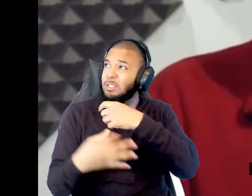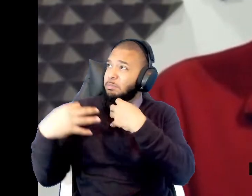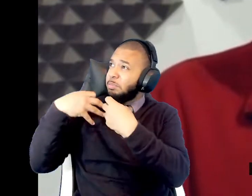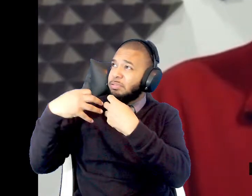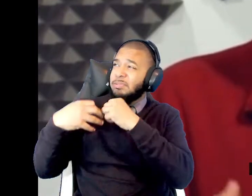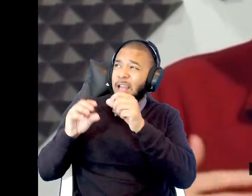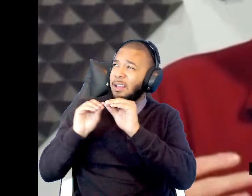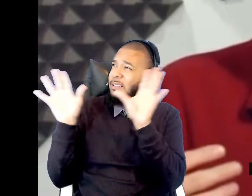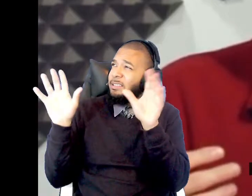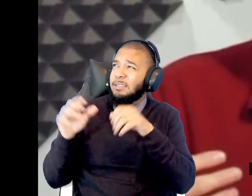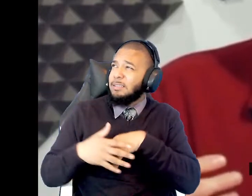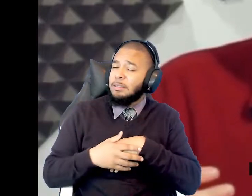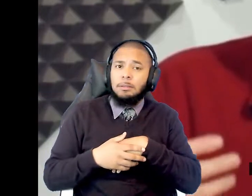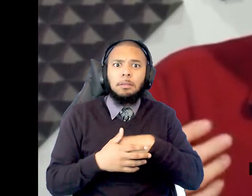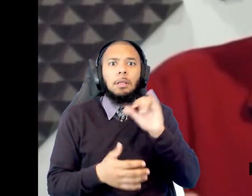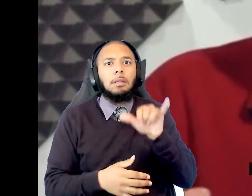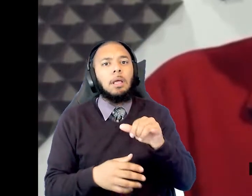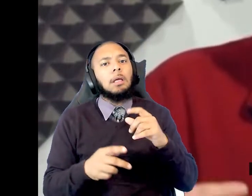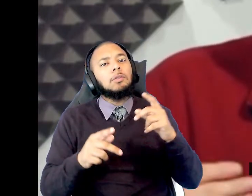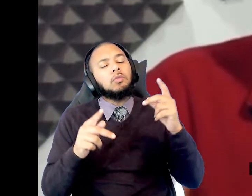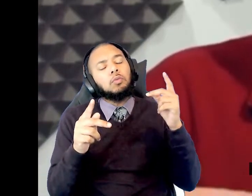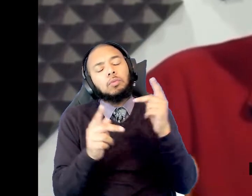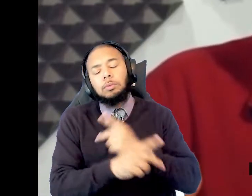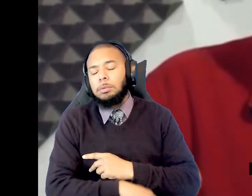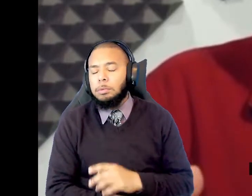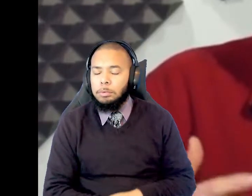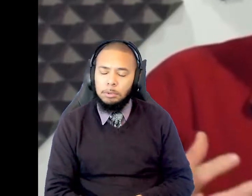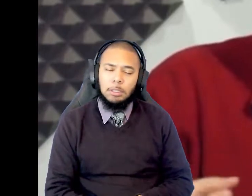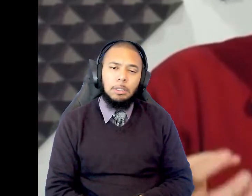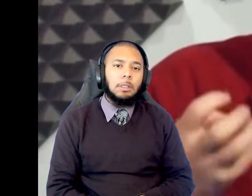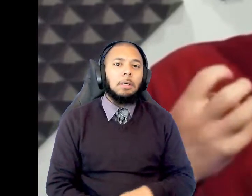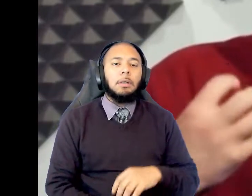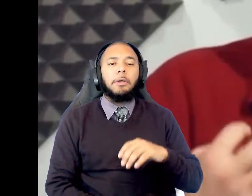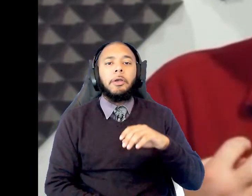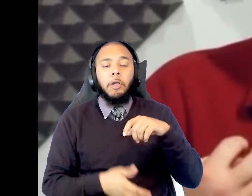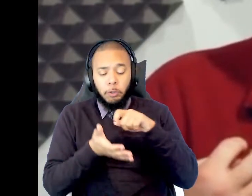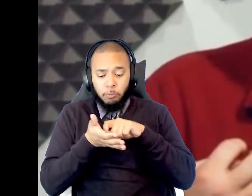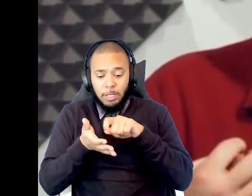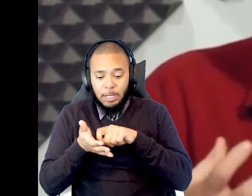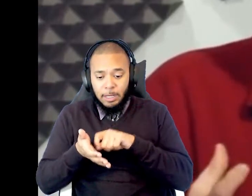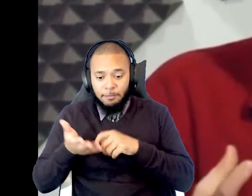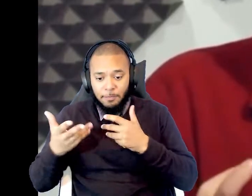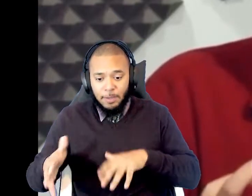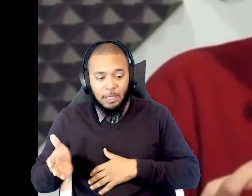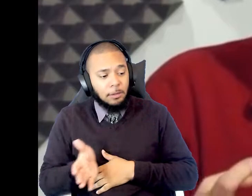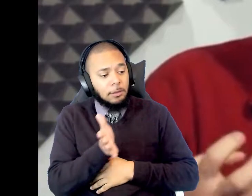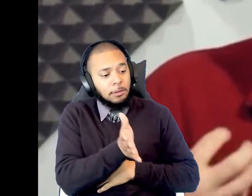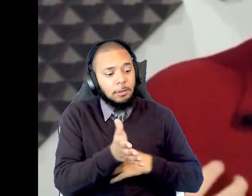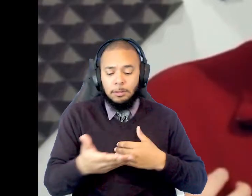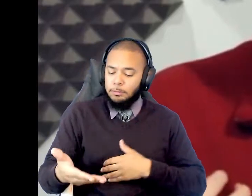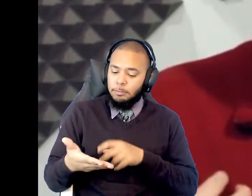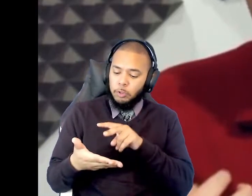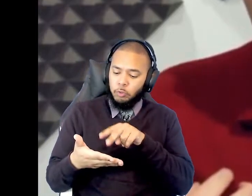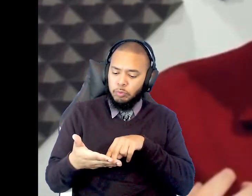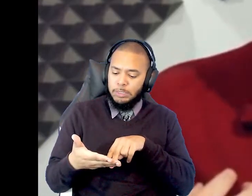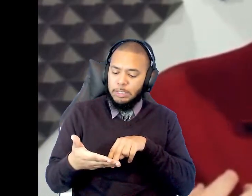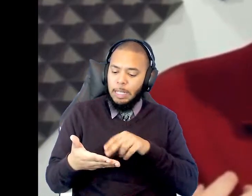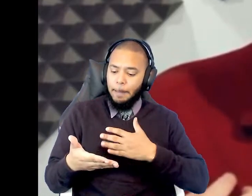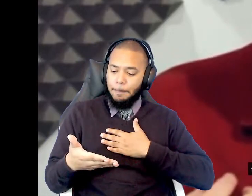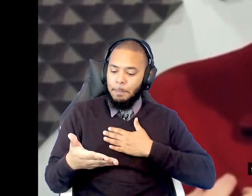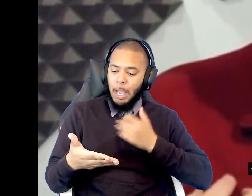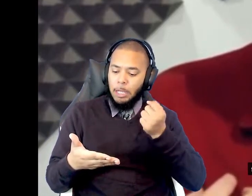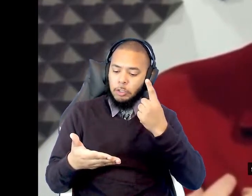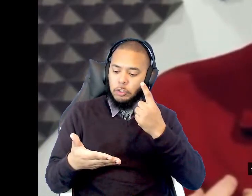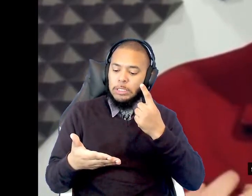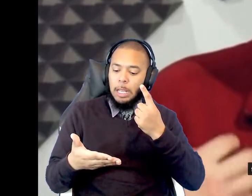can happen if you're, a writer, is to have someone else take your information and interpret it in their own way. Don't